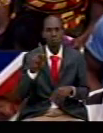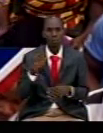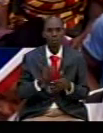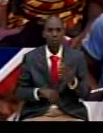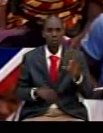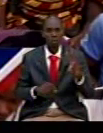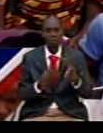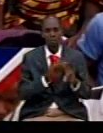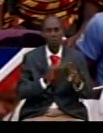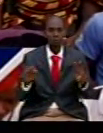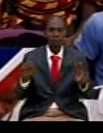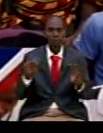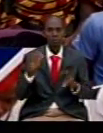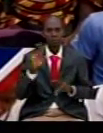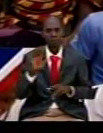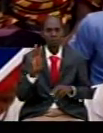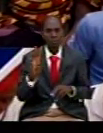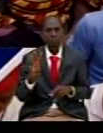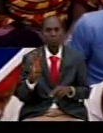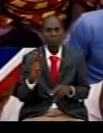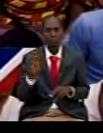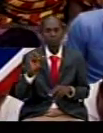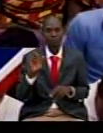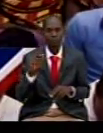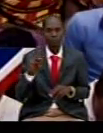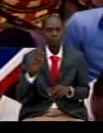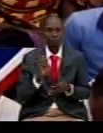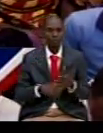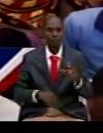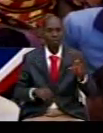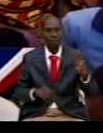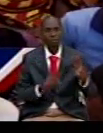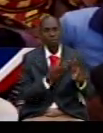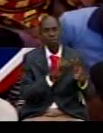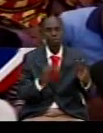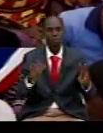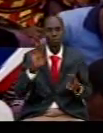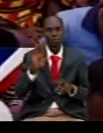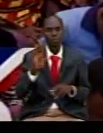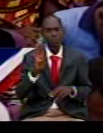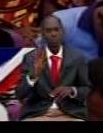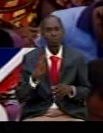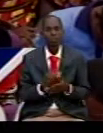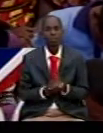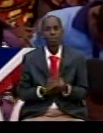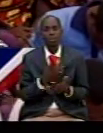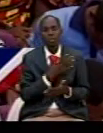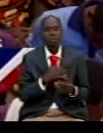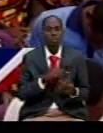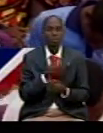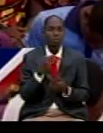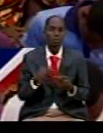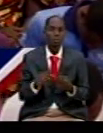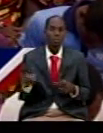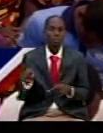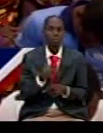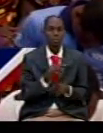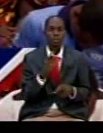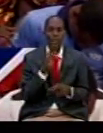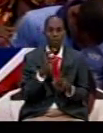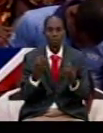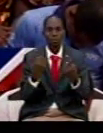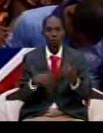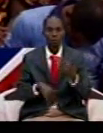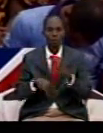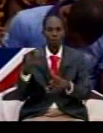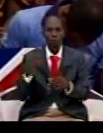from verse 54. Mark chapter 6, verse 54. And when they were come